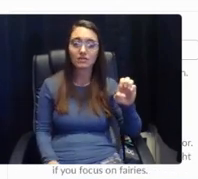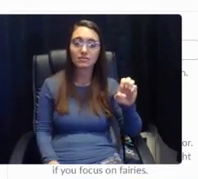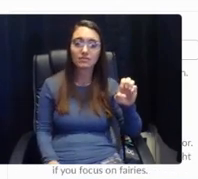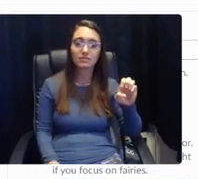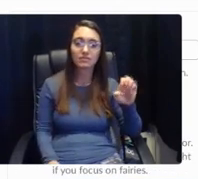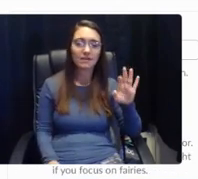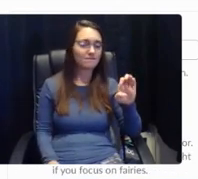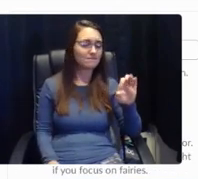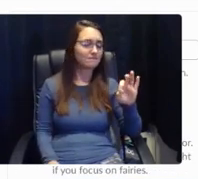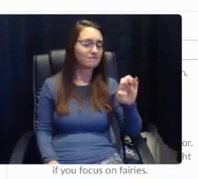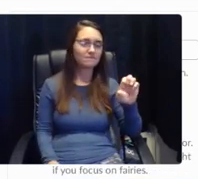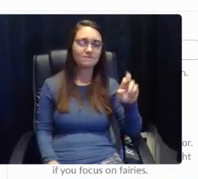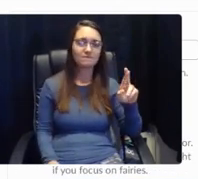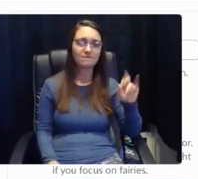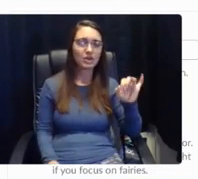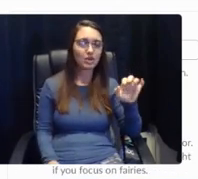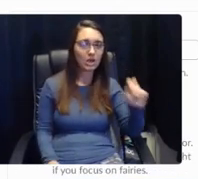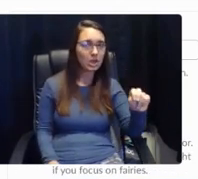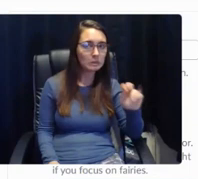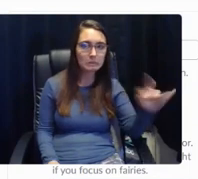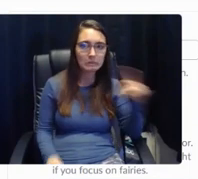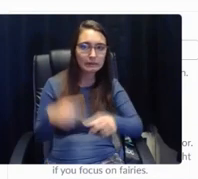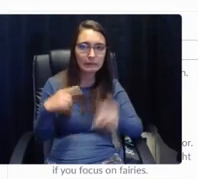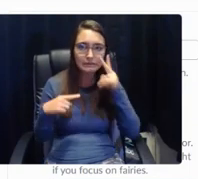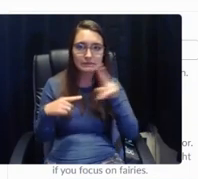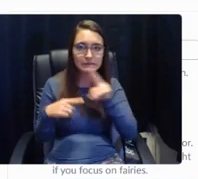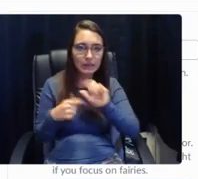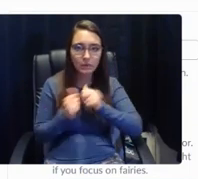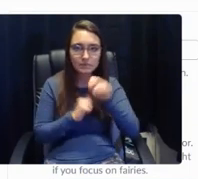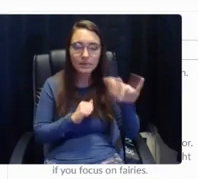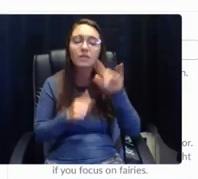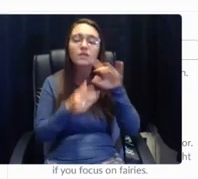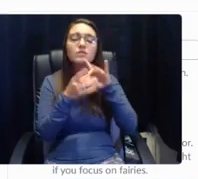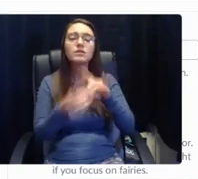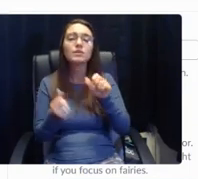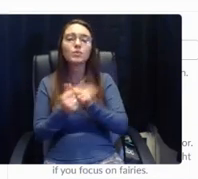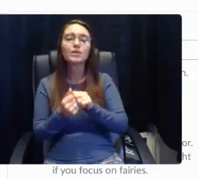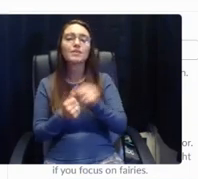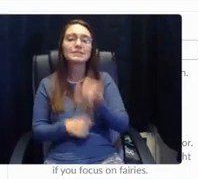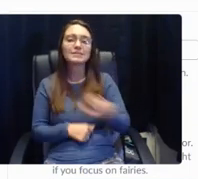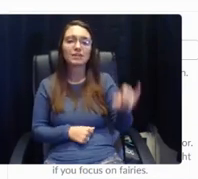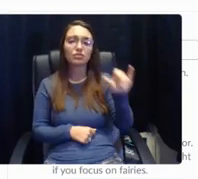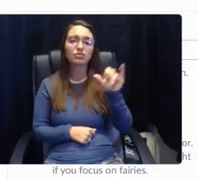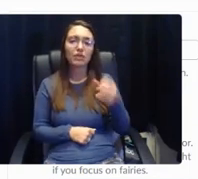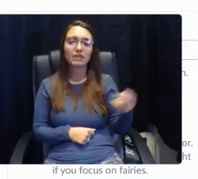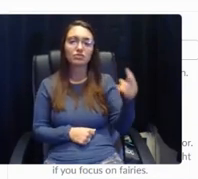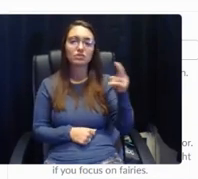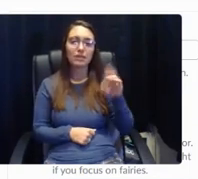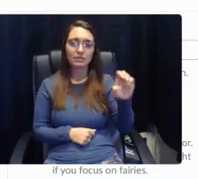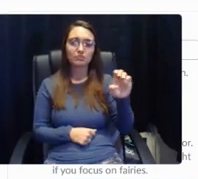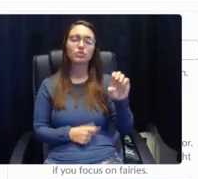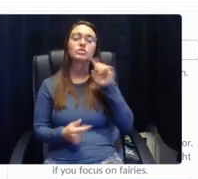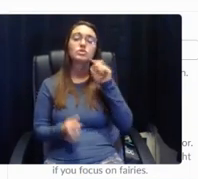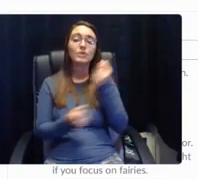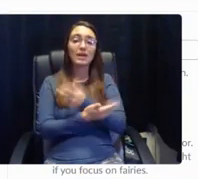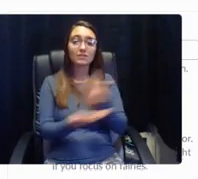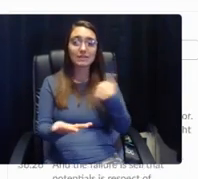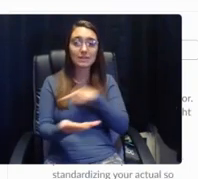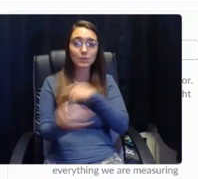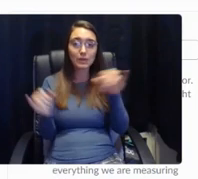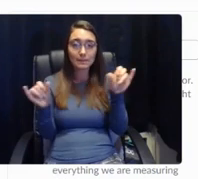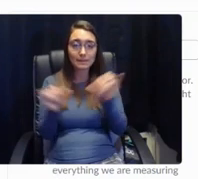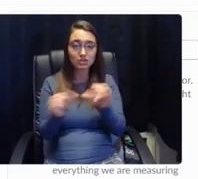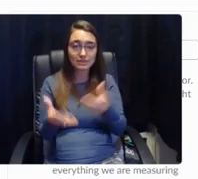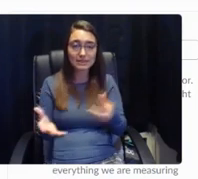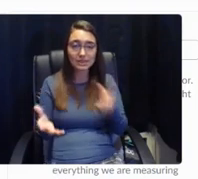that potential is with respect to standard hydrogen electrode. So everything we are measuring right here, we